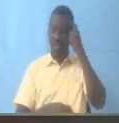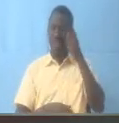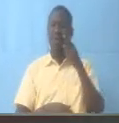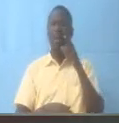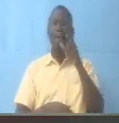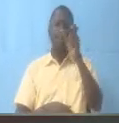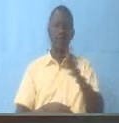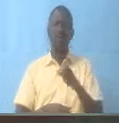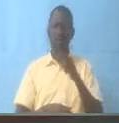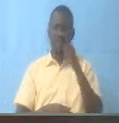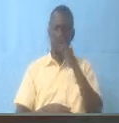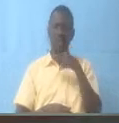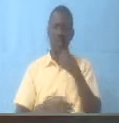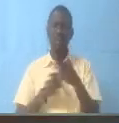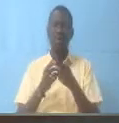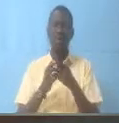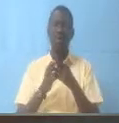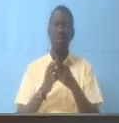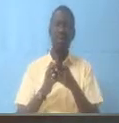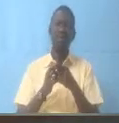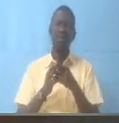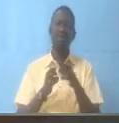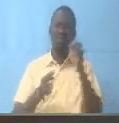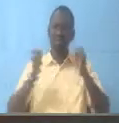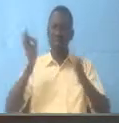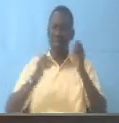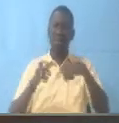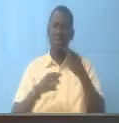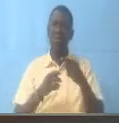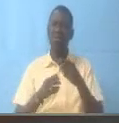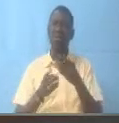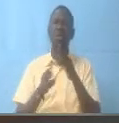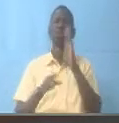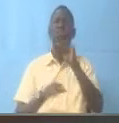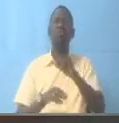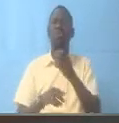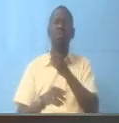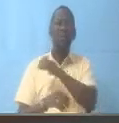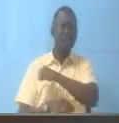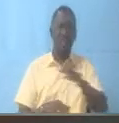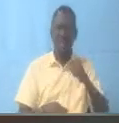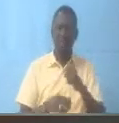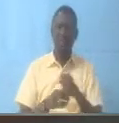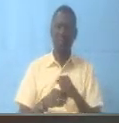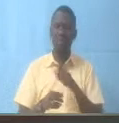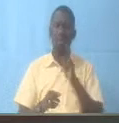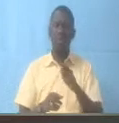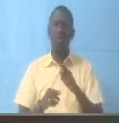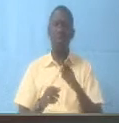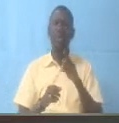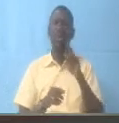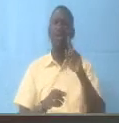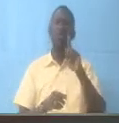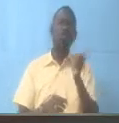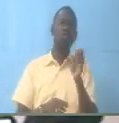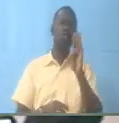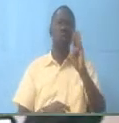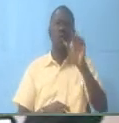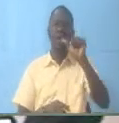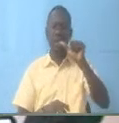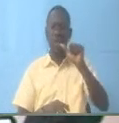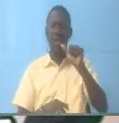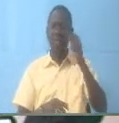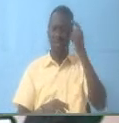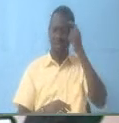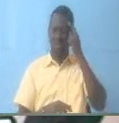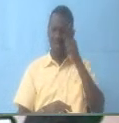few other crimes and so on. So we felt that that was a bit political and that it shouldn't happen. Kana